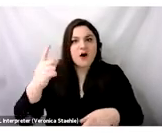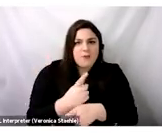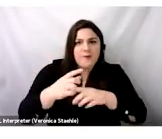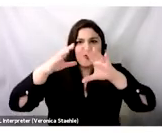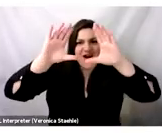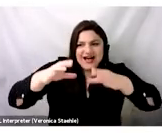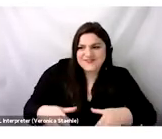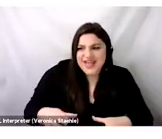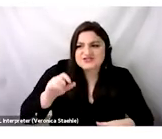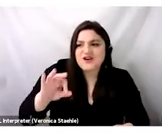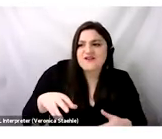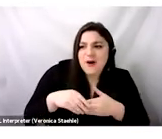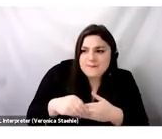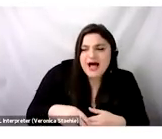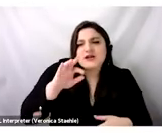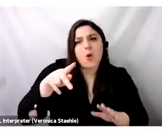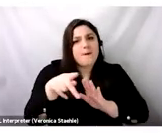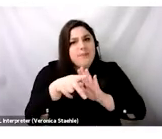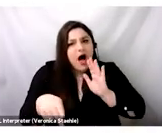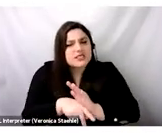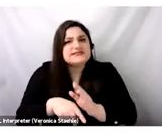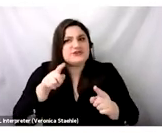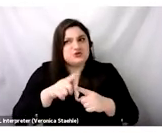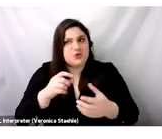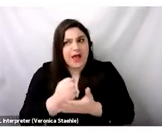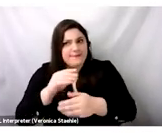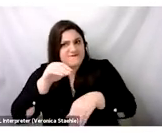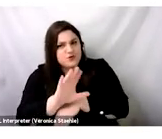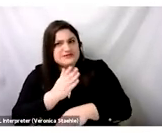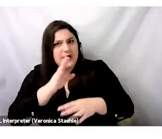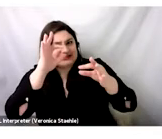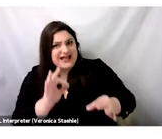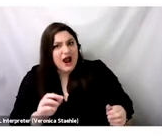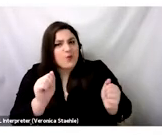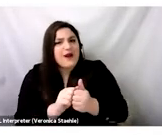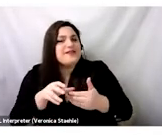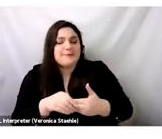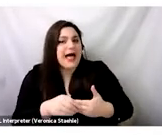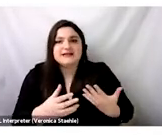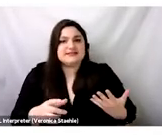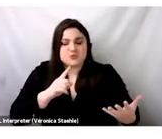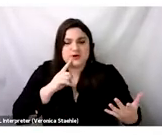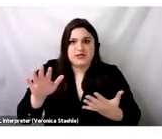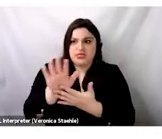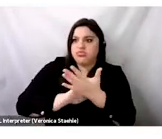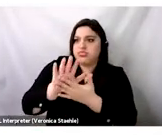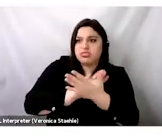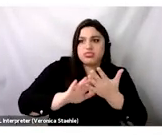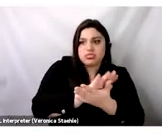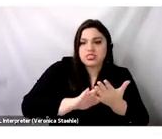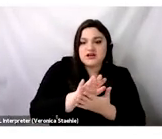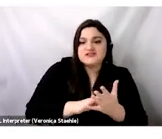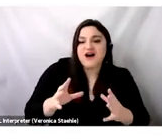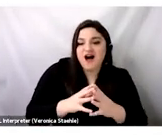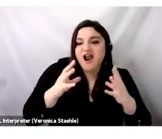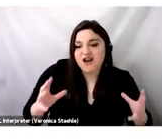that informs the production of plastics. And I would like to shed light really quickly on the other, which is number 7, because we've kind of heard